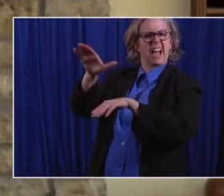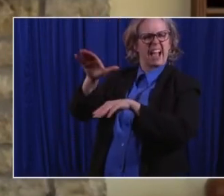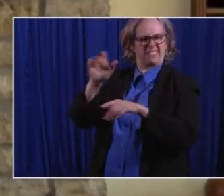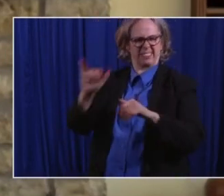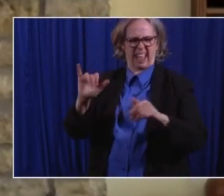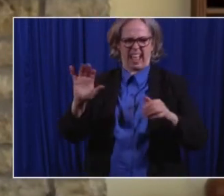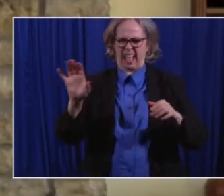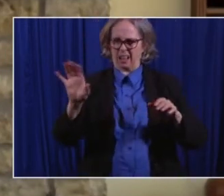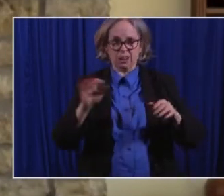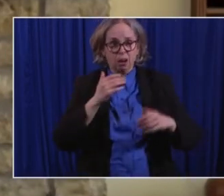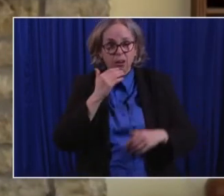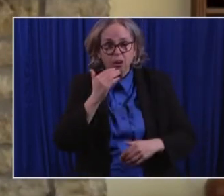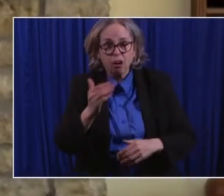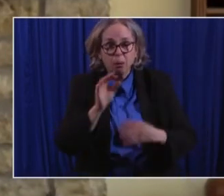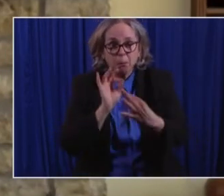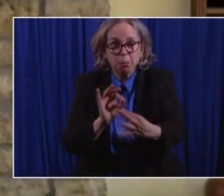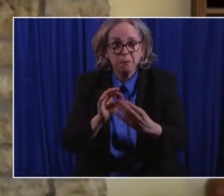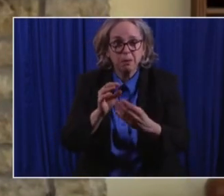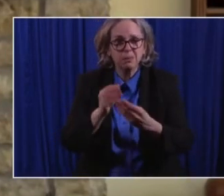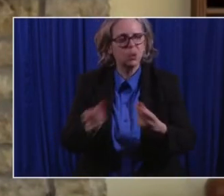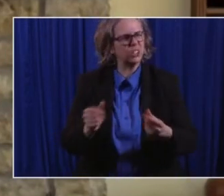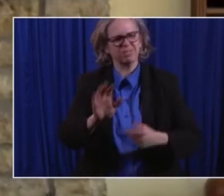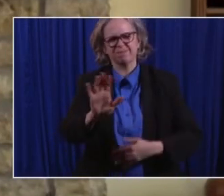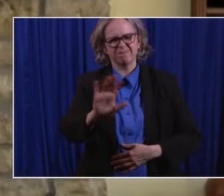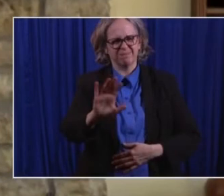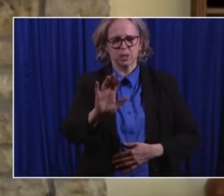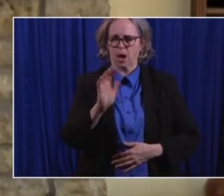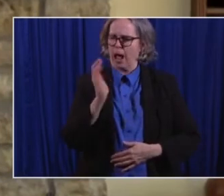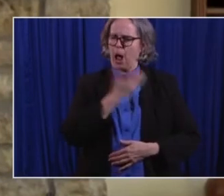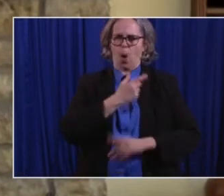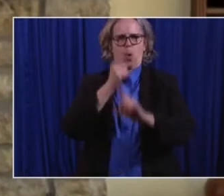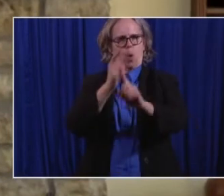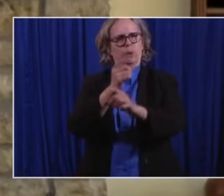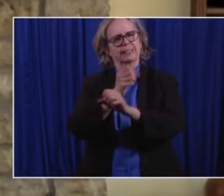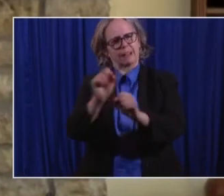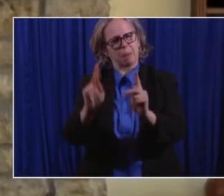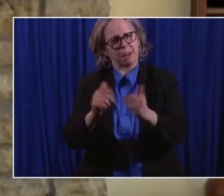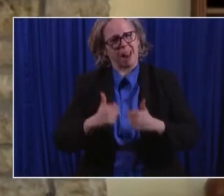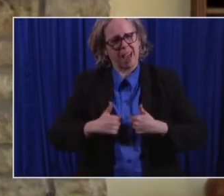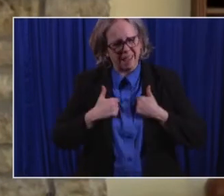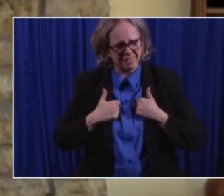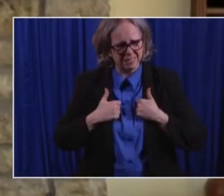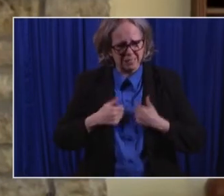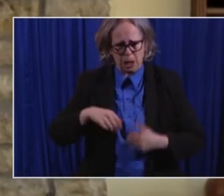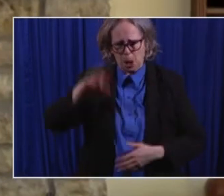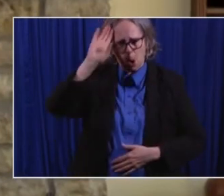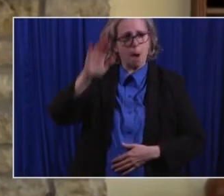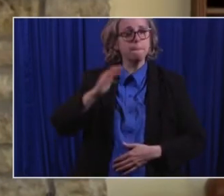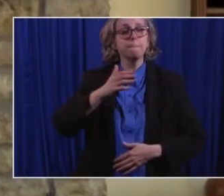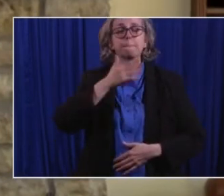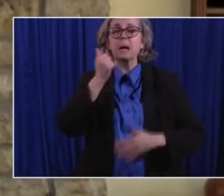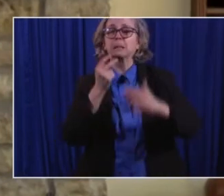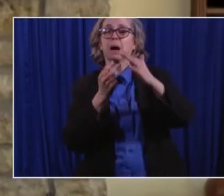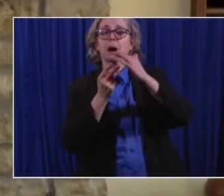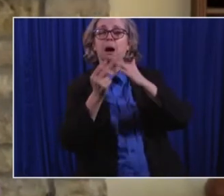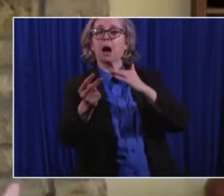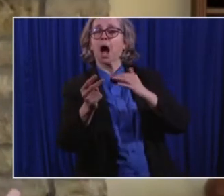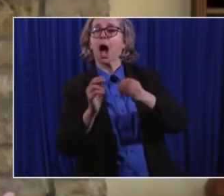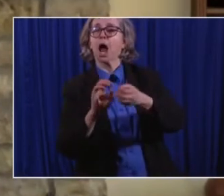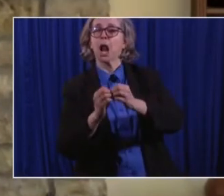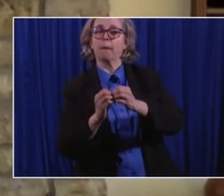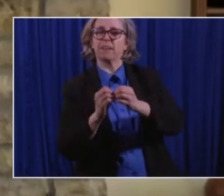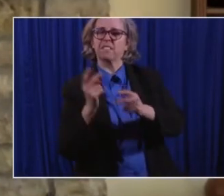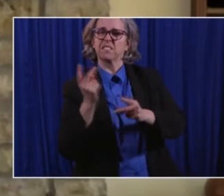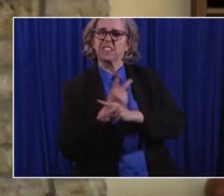of age is the number one best predictor. We're working on age very, very hard.